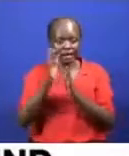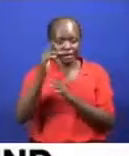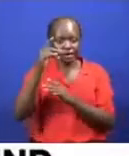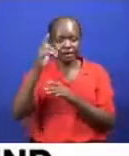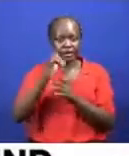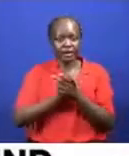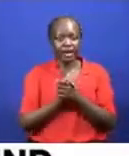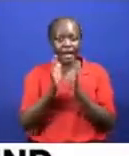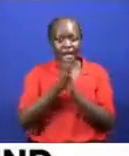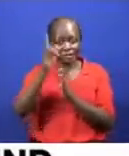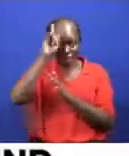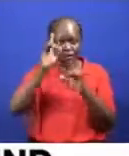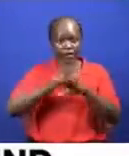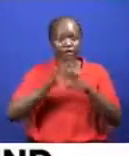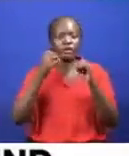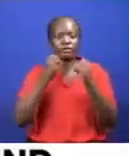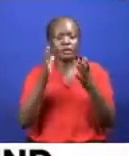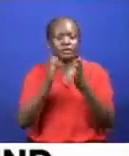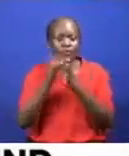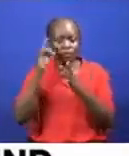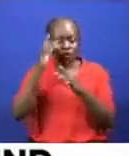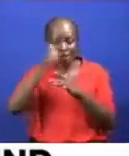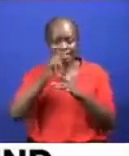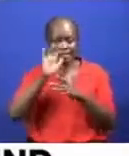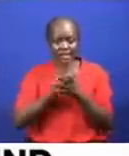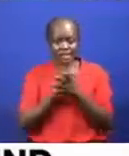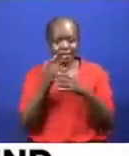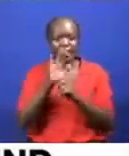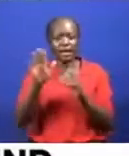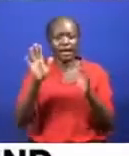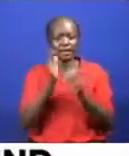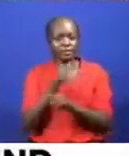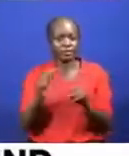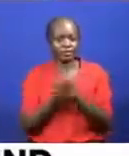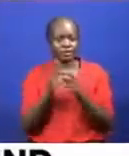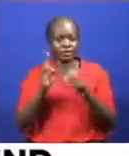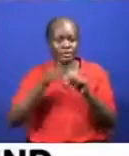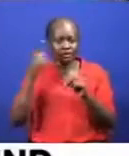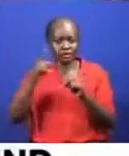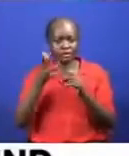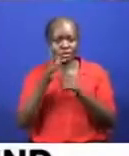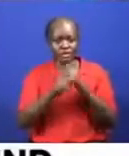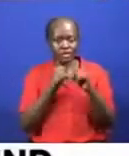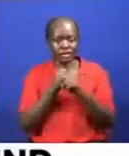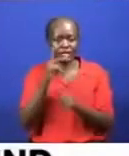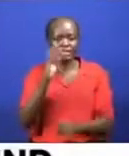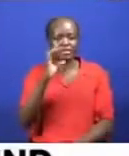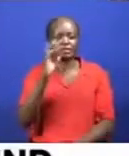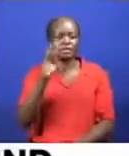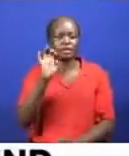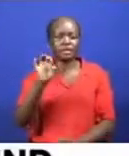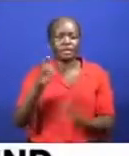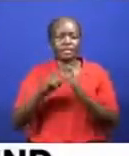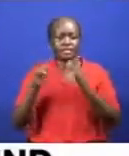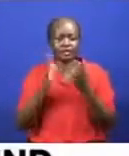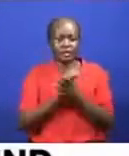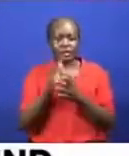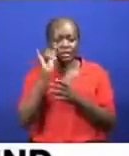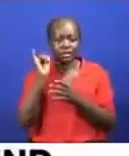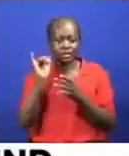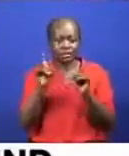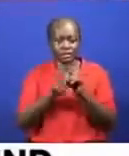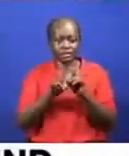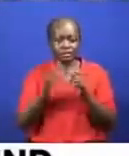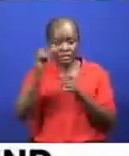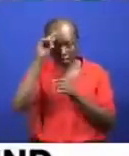the news of Stella's blindness struck, making her unable to sit for this year's Kcpe, which kicked off on Monday. Efforts by the government